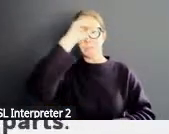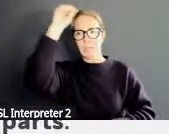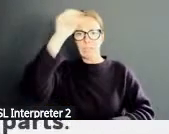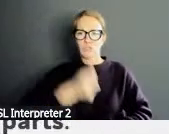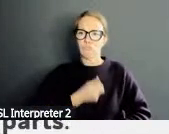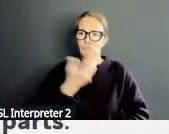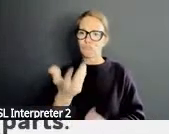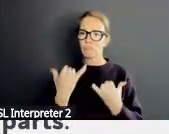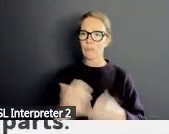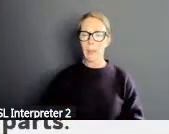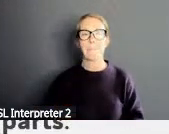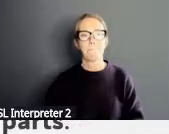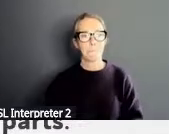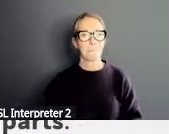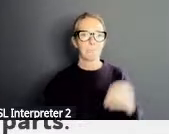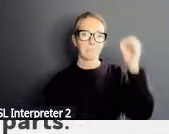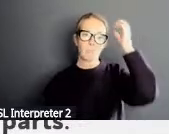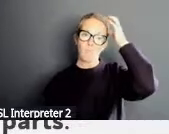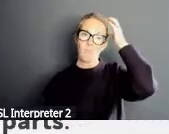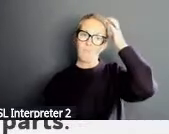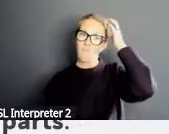Next slide, please.